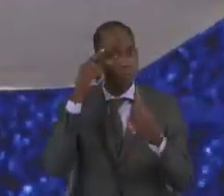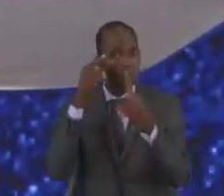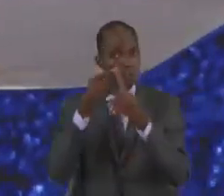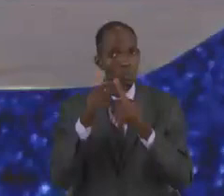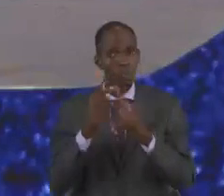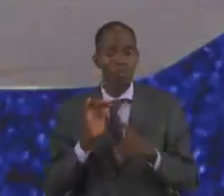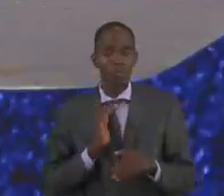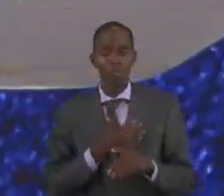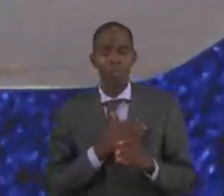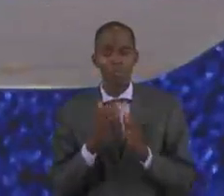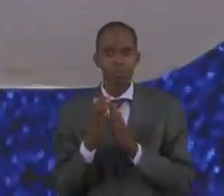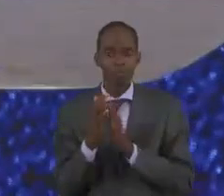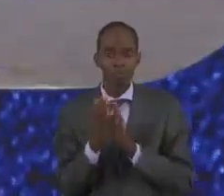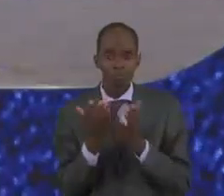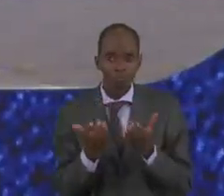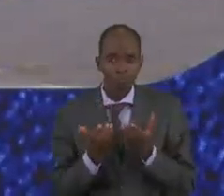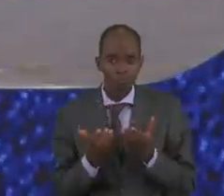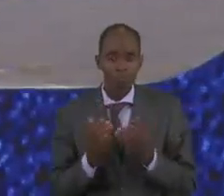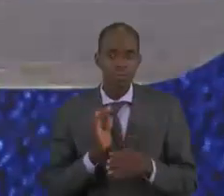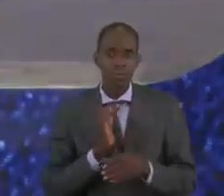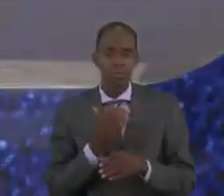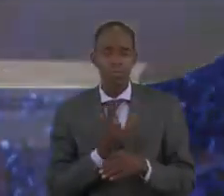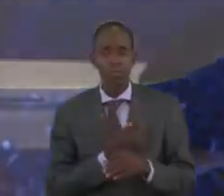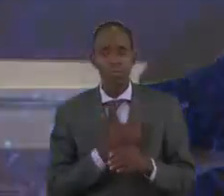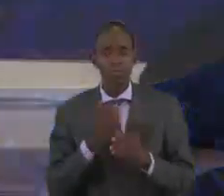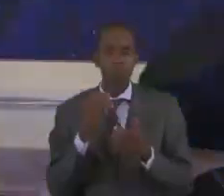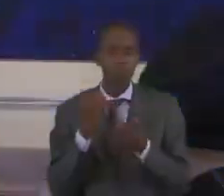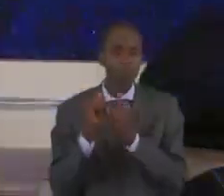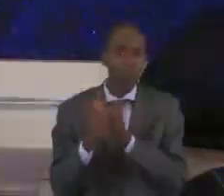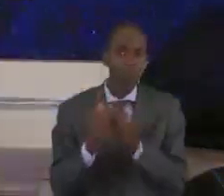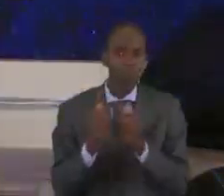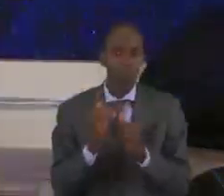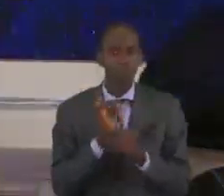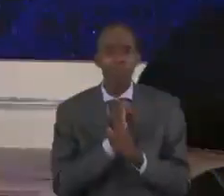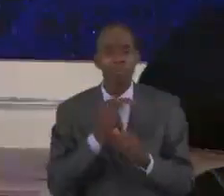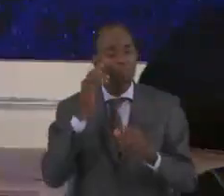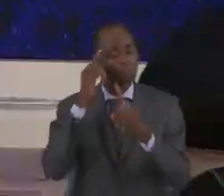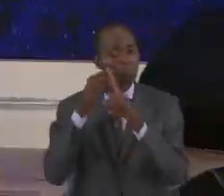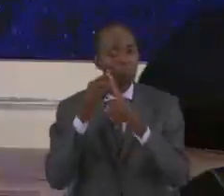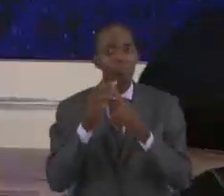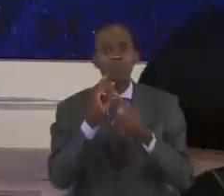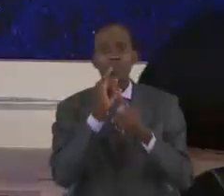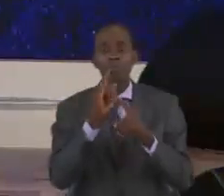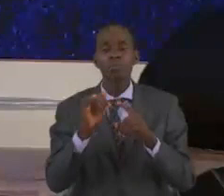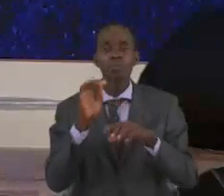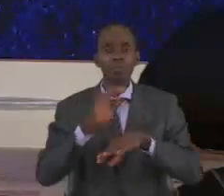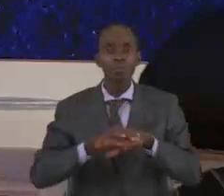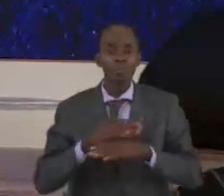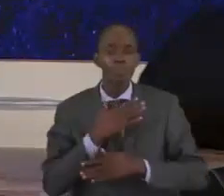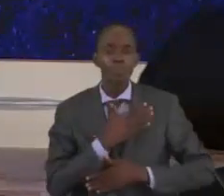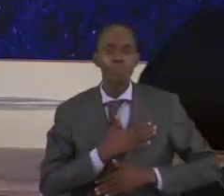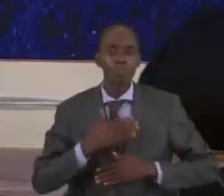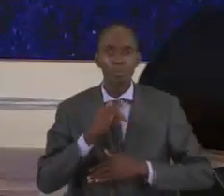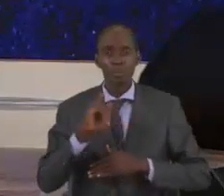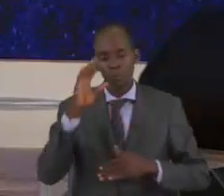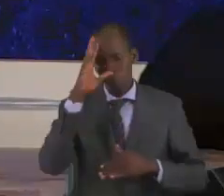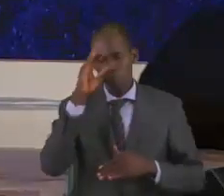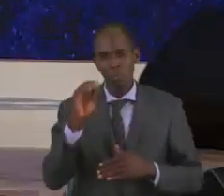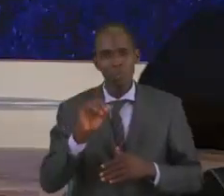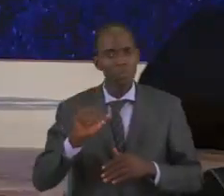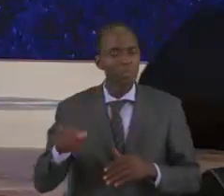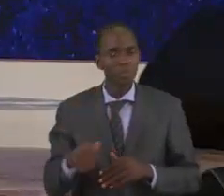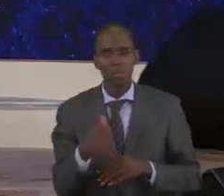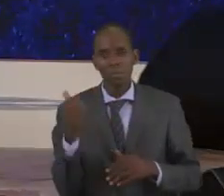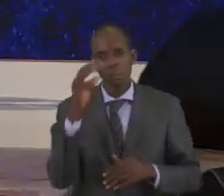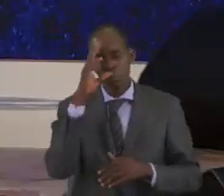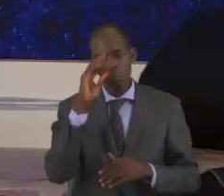our desire, our pursuit, our concentration is on pleasing man, any